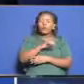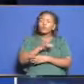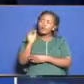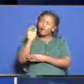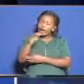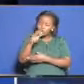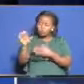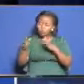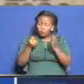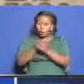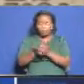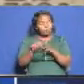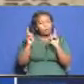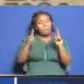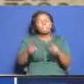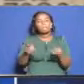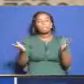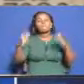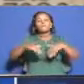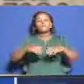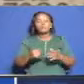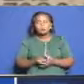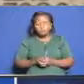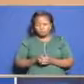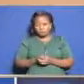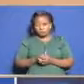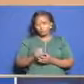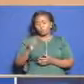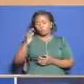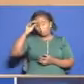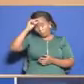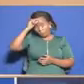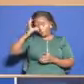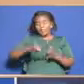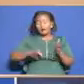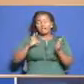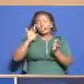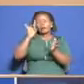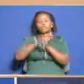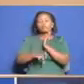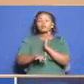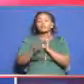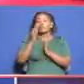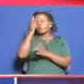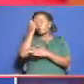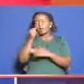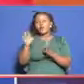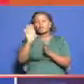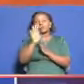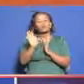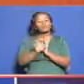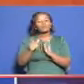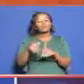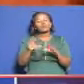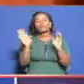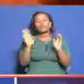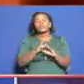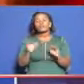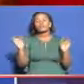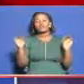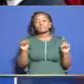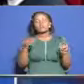Our service had collapsed. Mohamud was impeached by MCS on grounds of gross violation of the constitution and abuse of office.